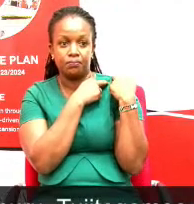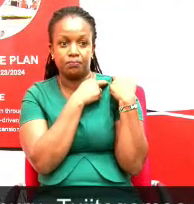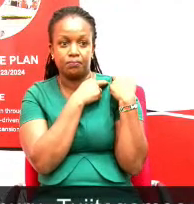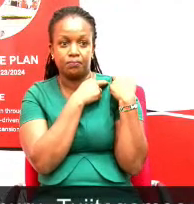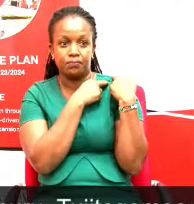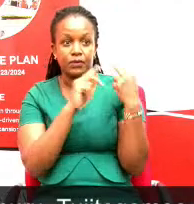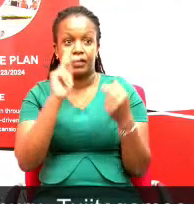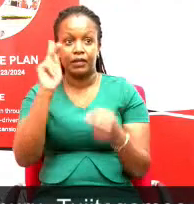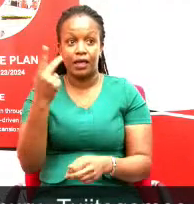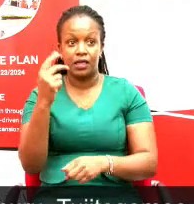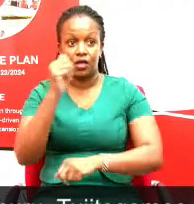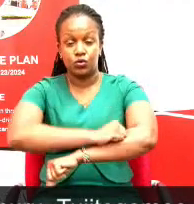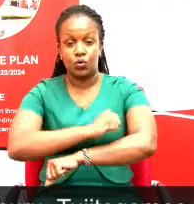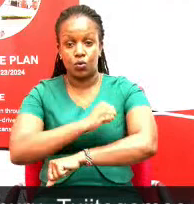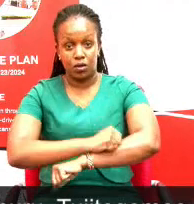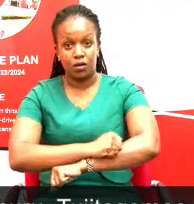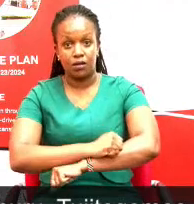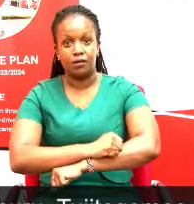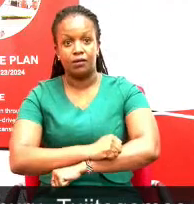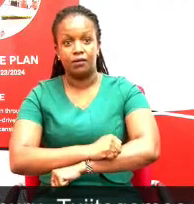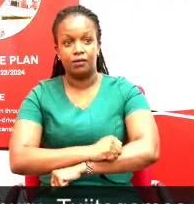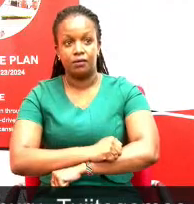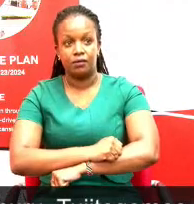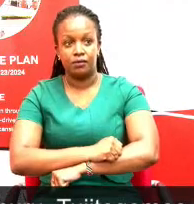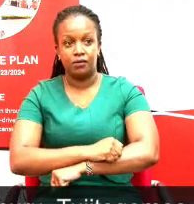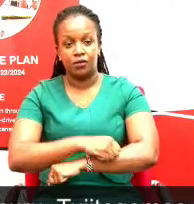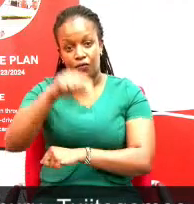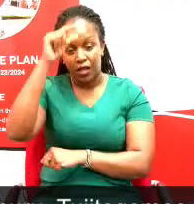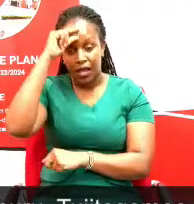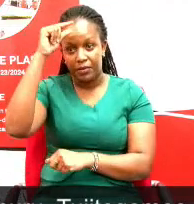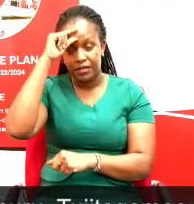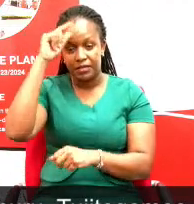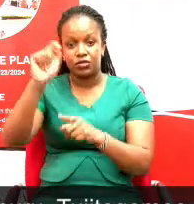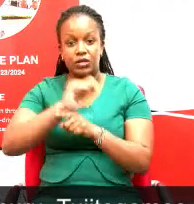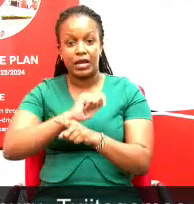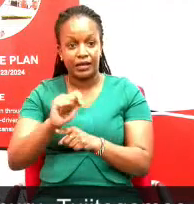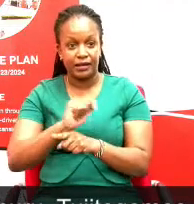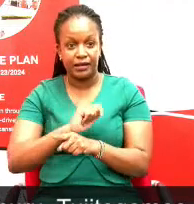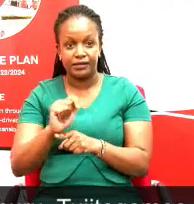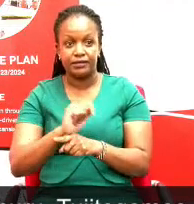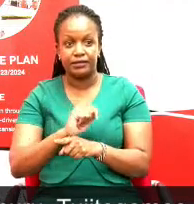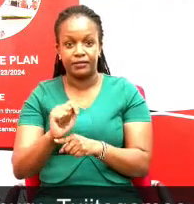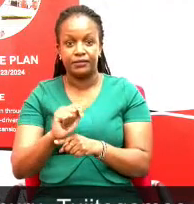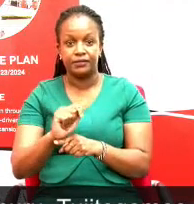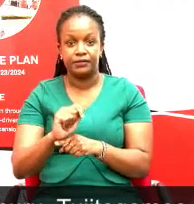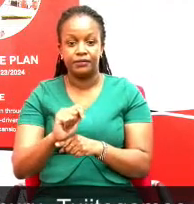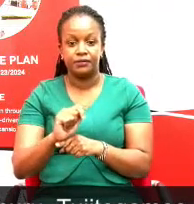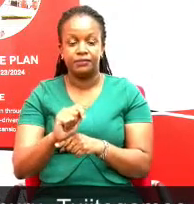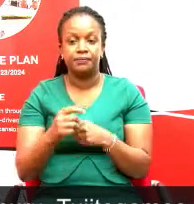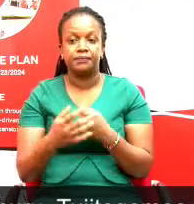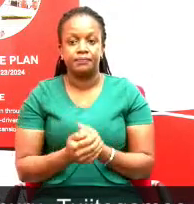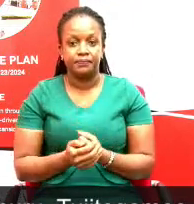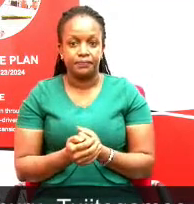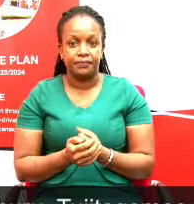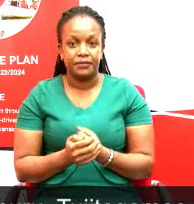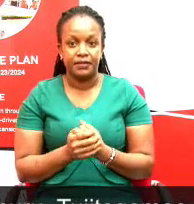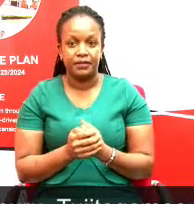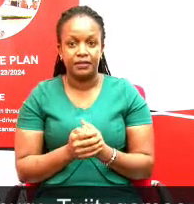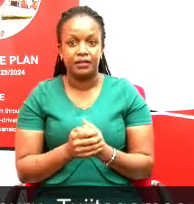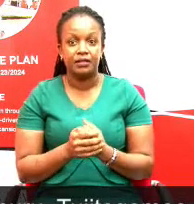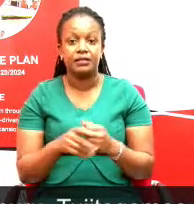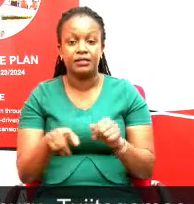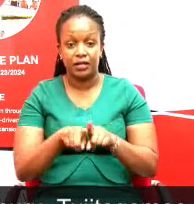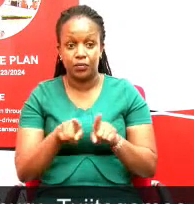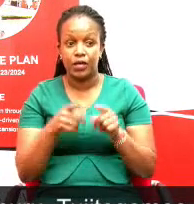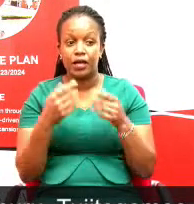the Kenya School of Government Training. Manpower training is very important. And of course,